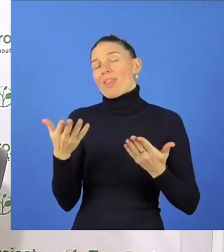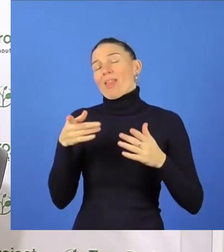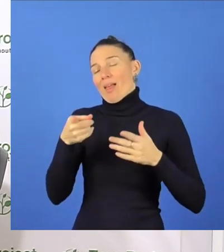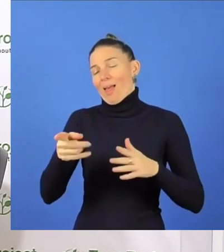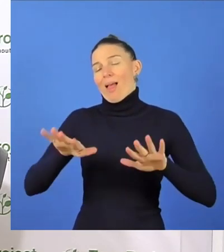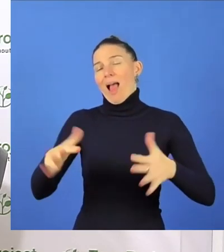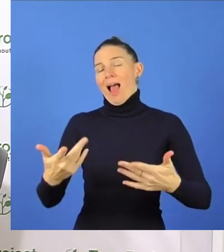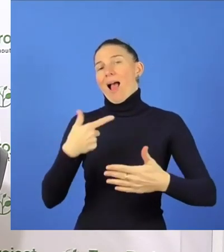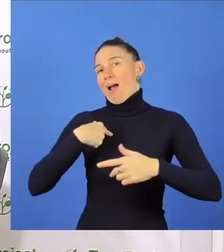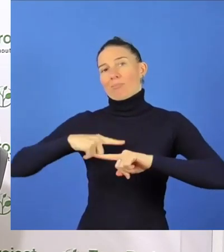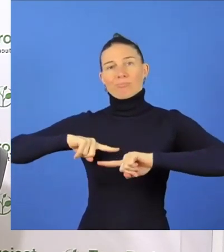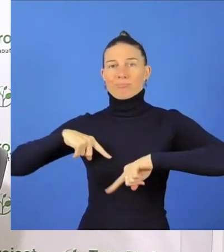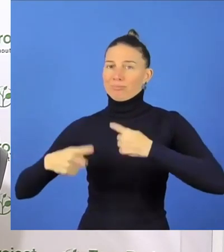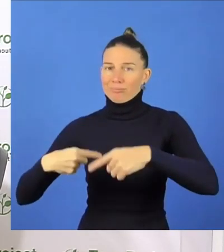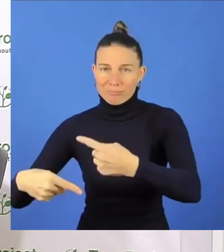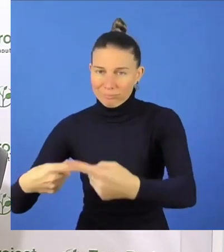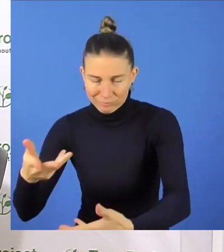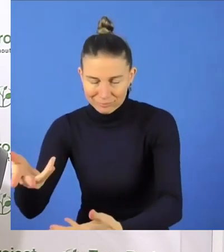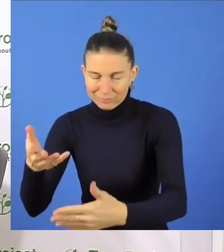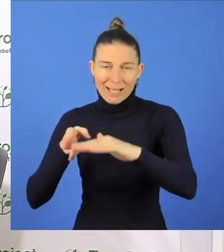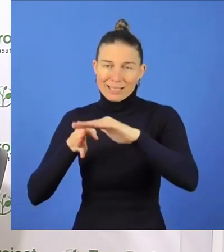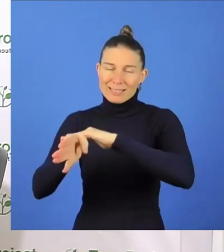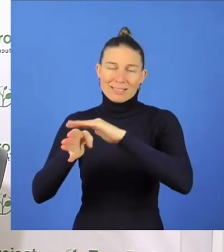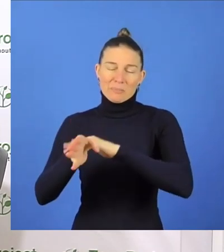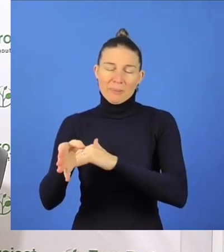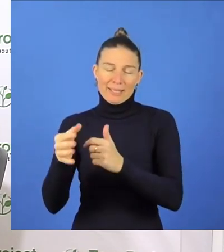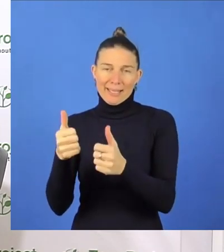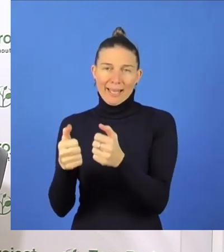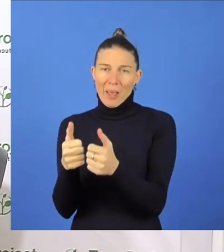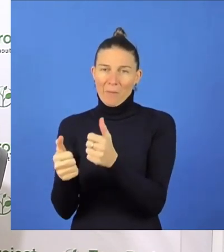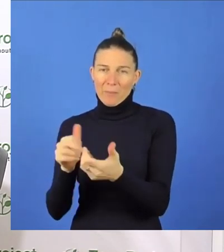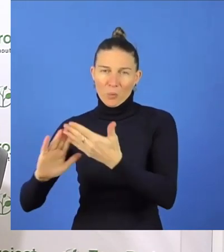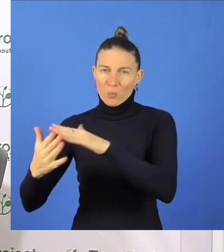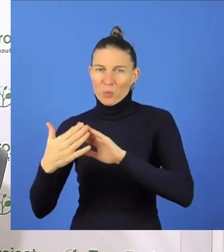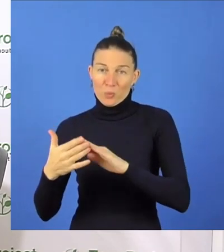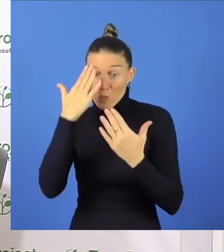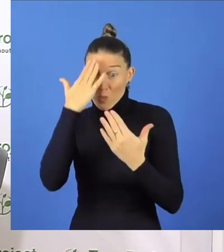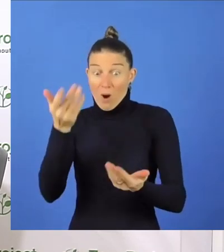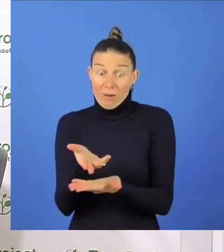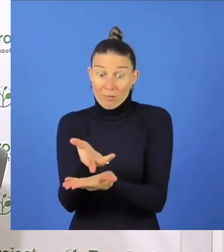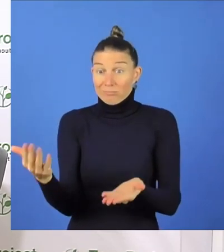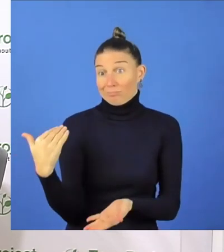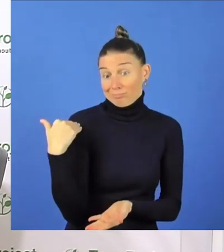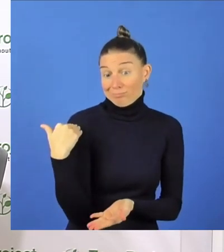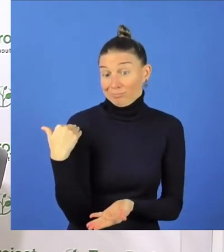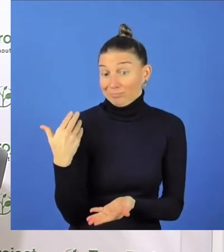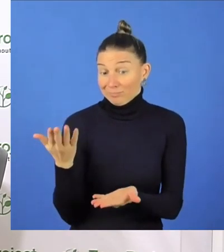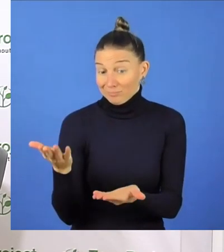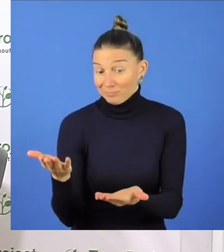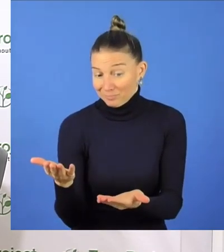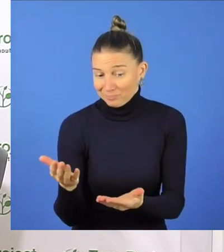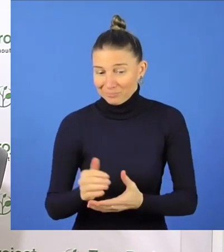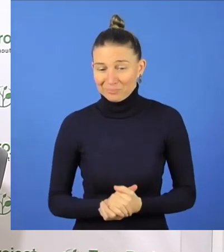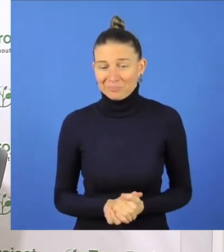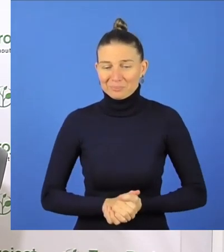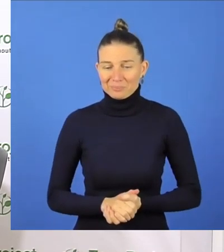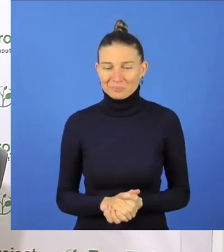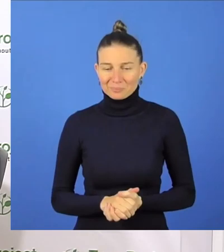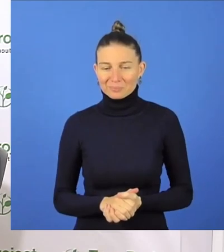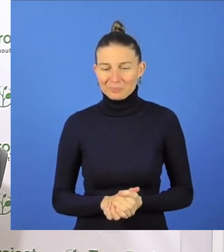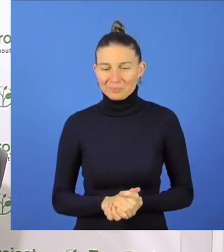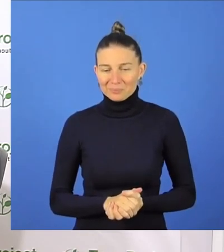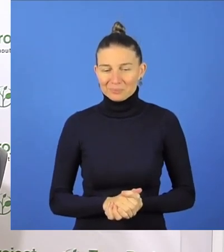this whole accessible gaming community. Very good, thank you. You have a couple of more questions, I think, to Thomas do, and Marina. I